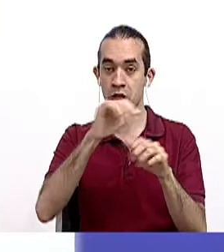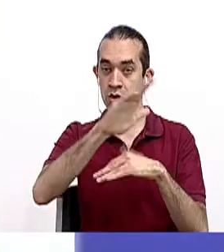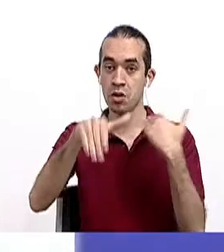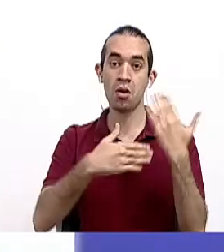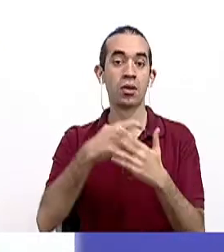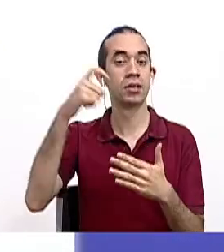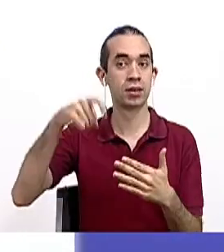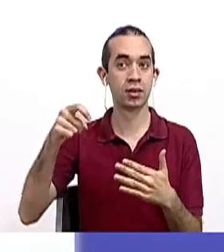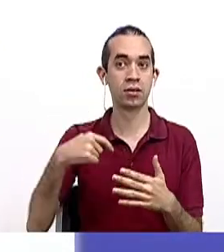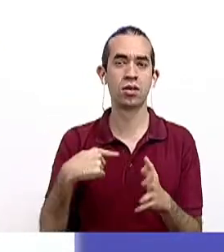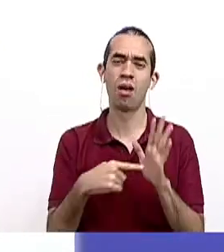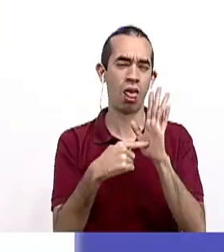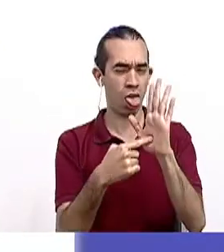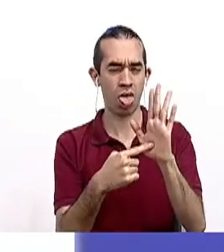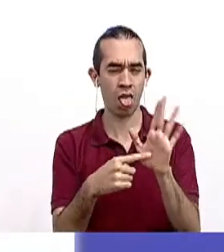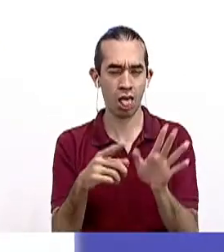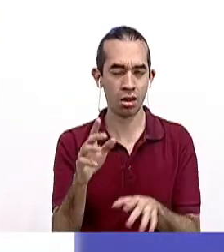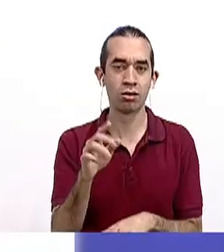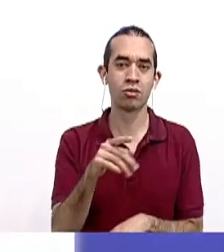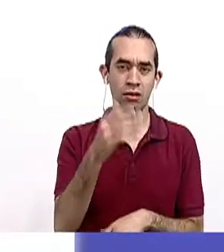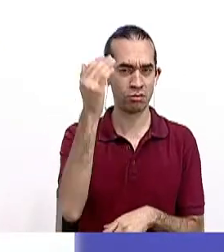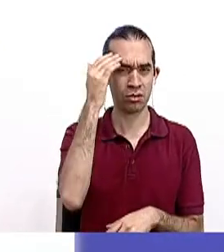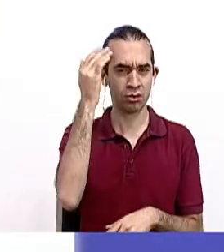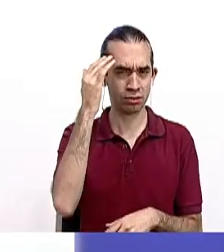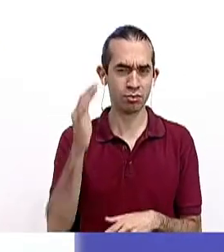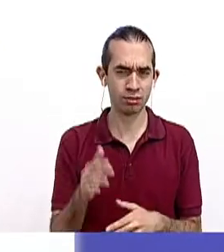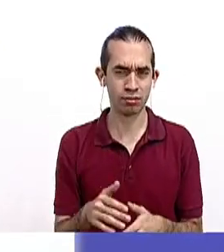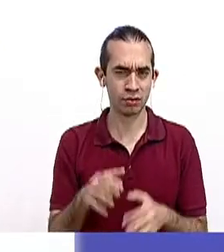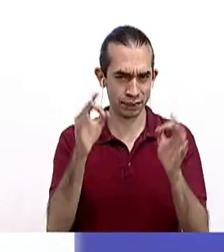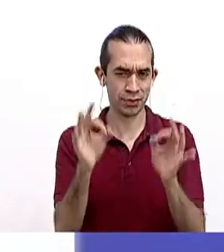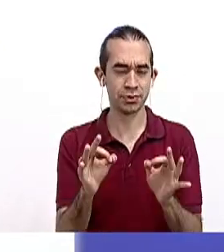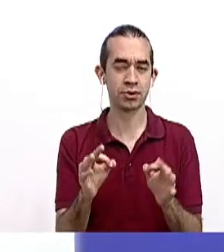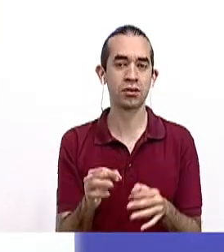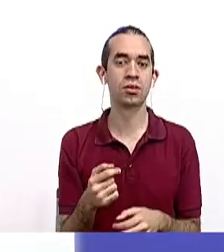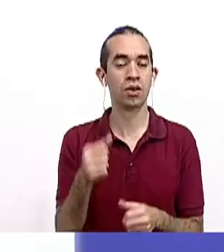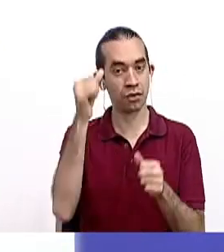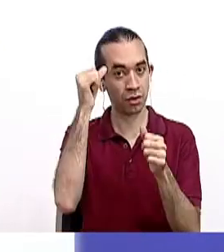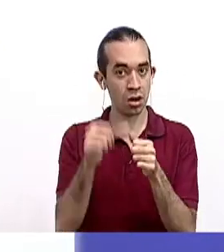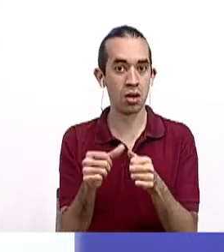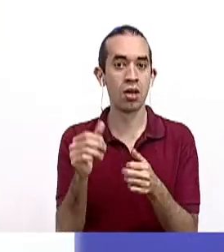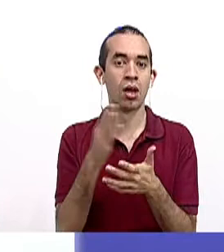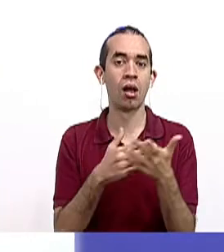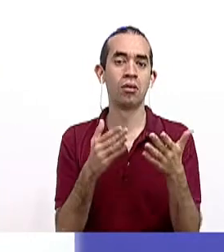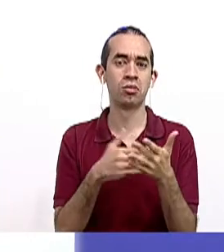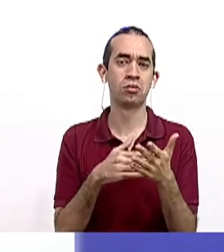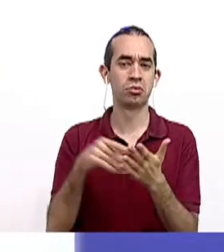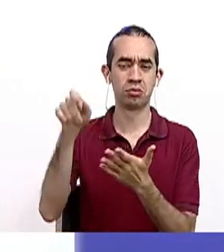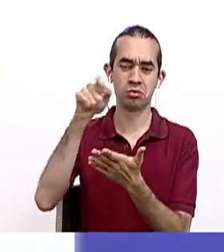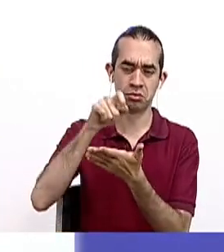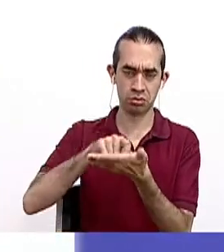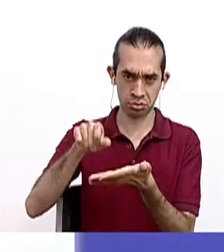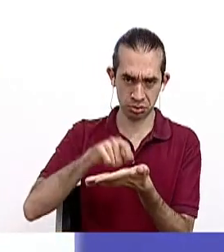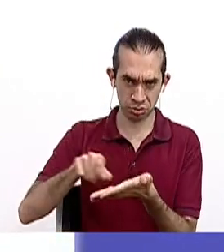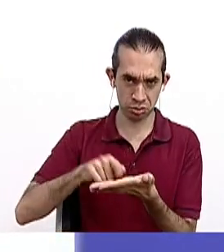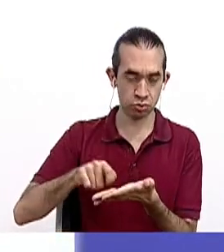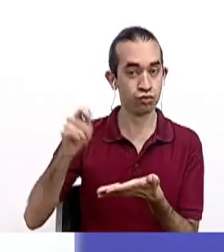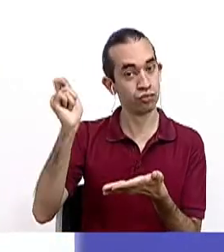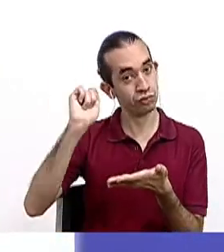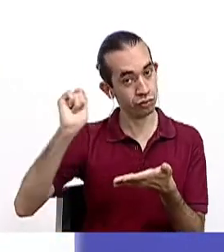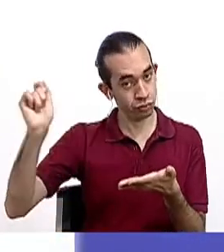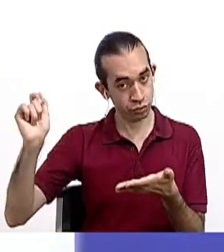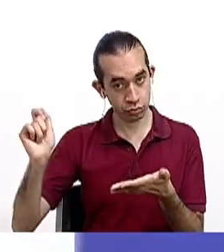I'm not going to show it because I'm sure you already know. Just remember, you need somewhere to write in and something to